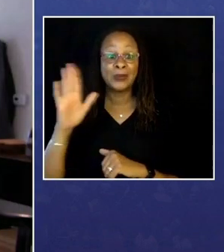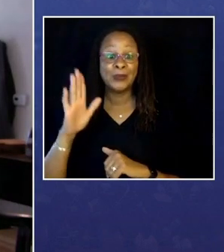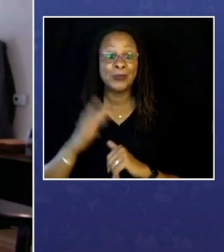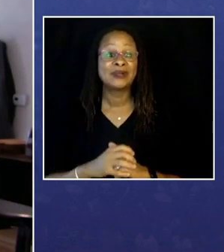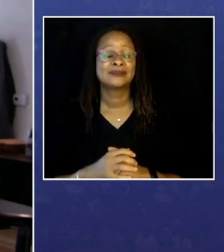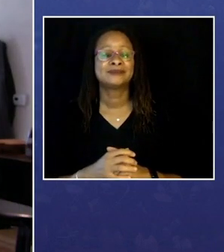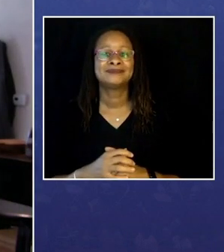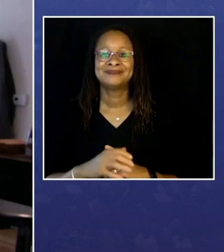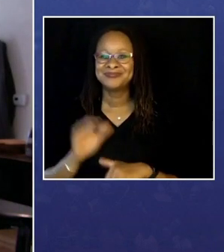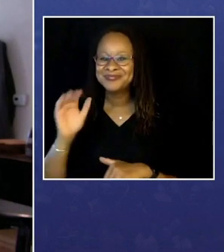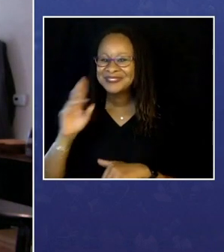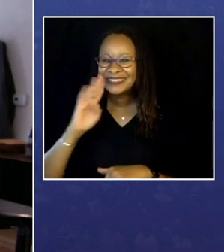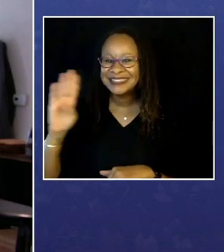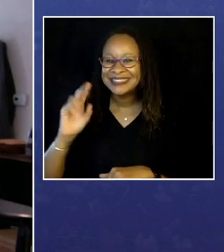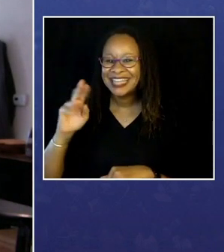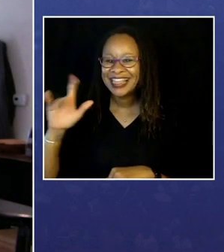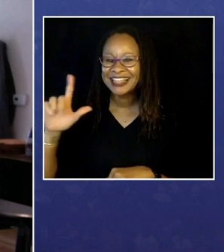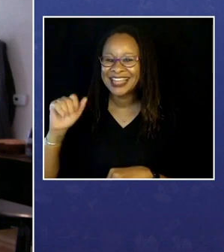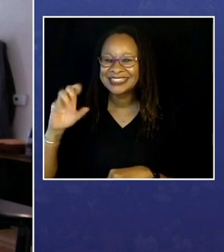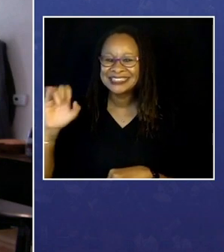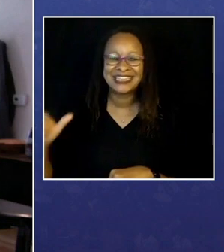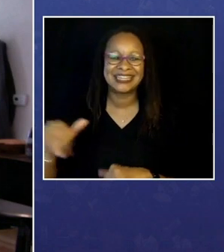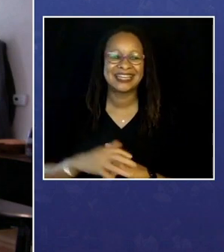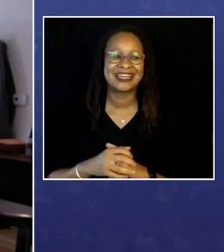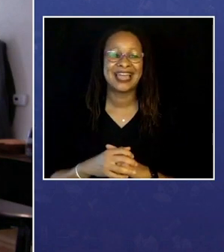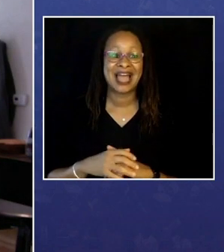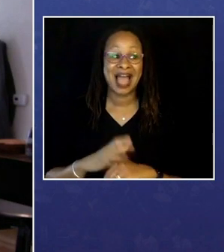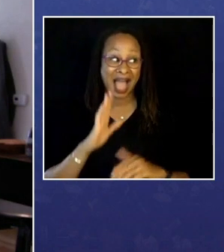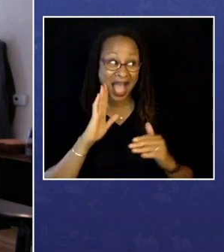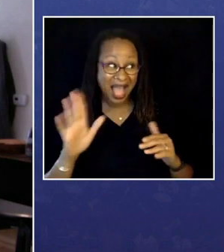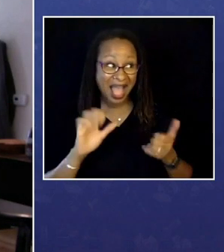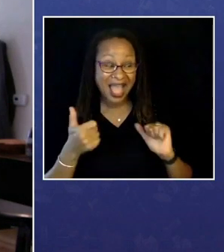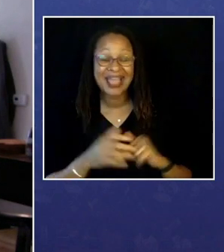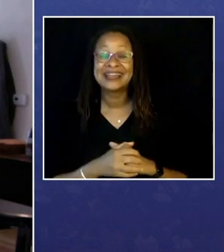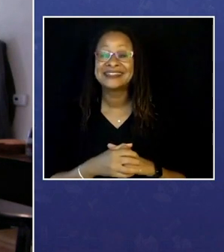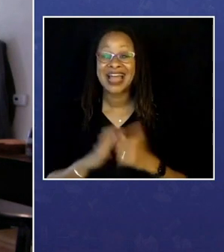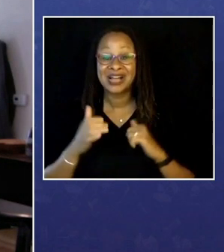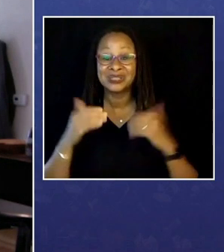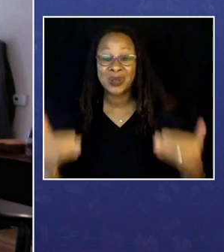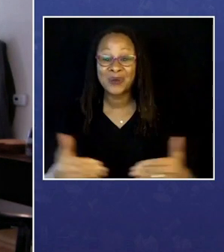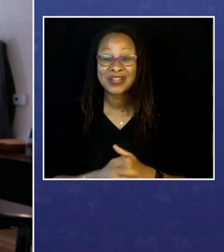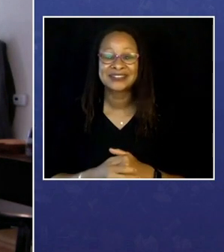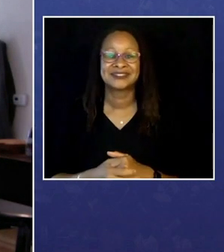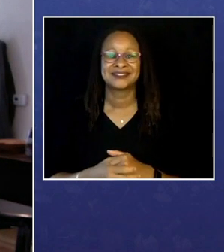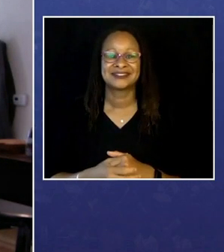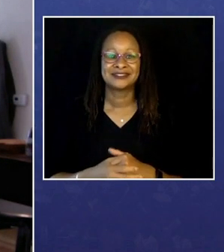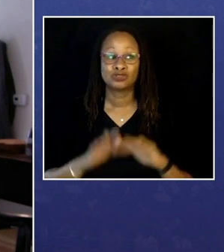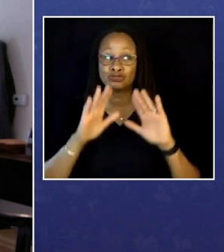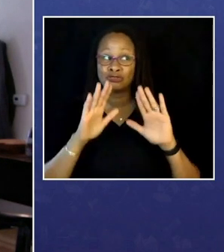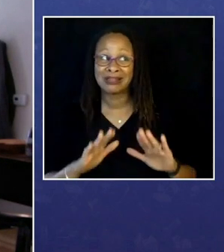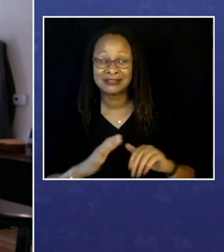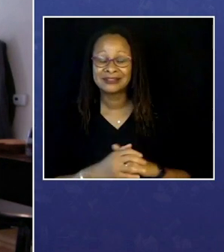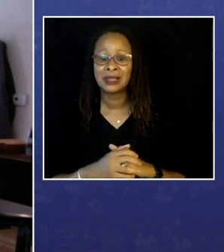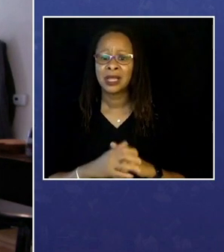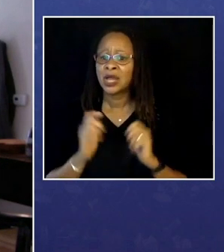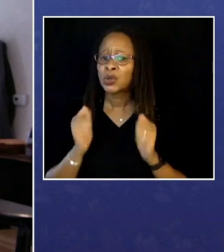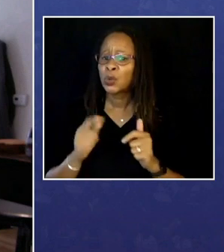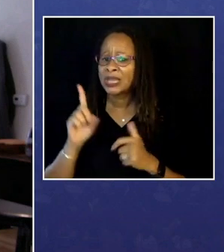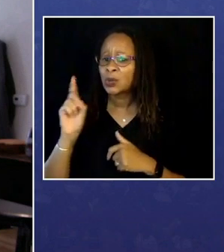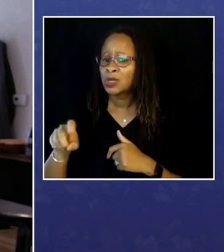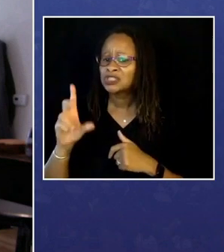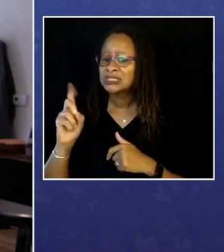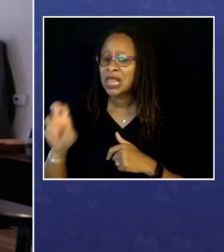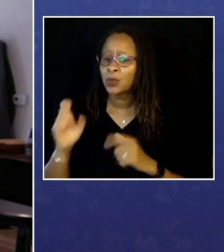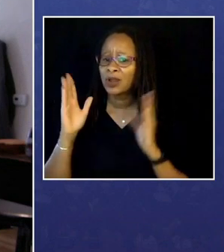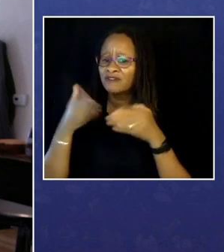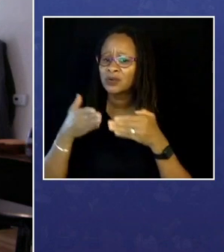Hello? Neil Casey. Hi. Hi. How's it going? Great. A quick